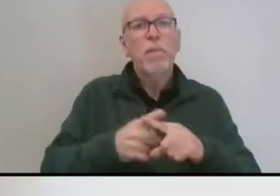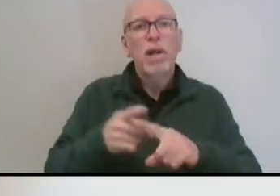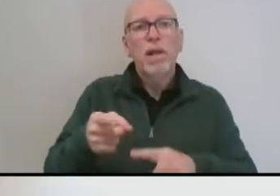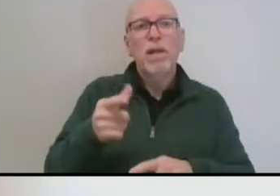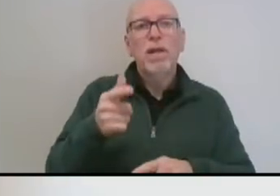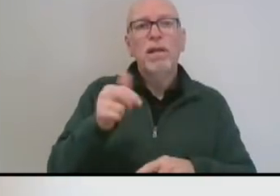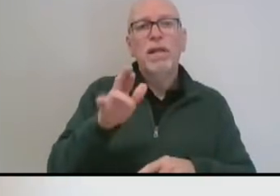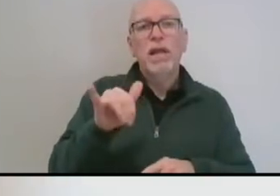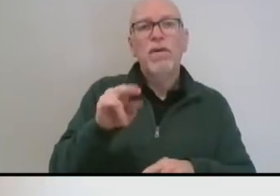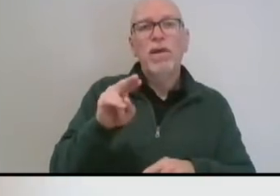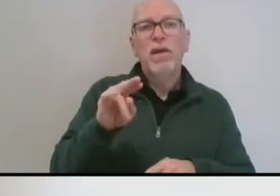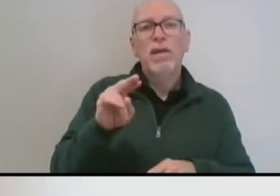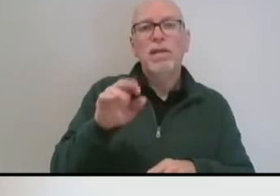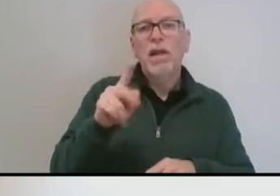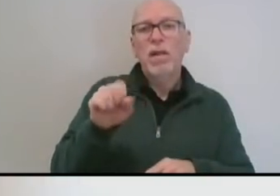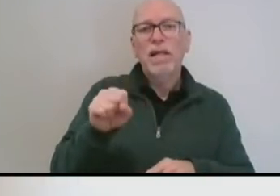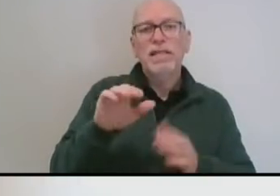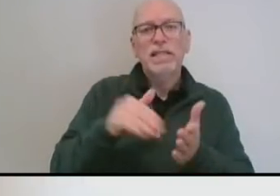neighborhood centers.